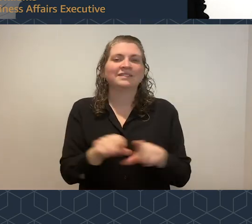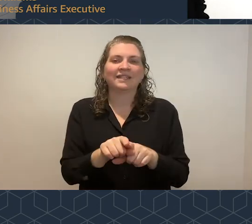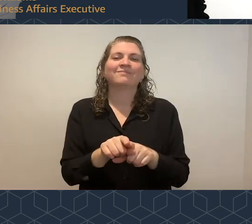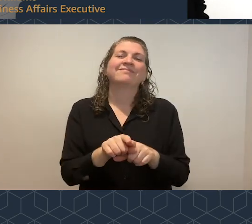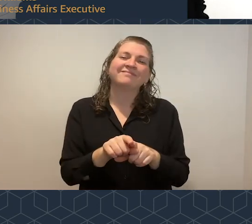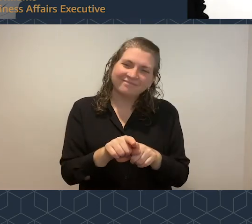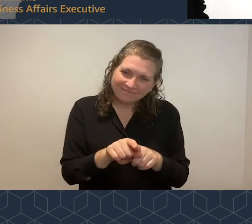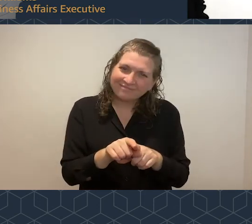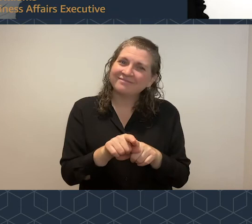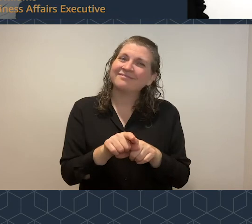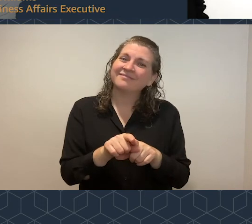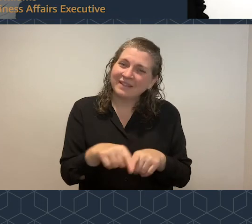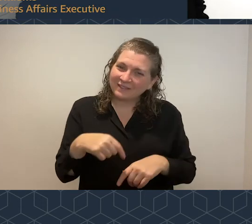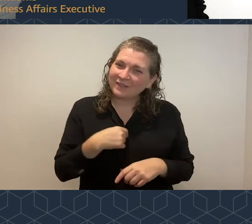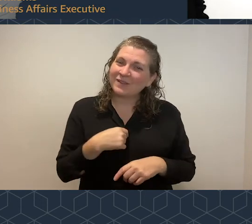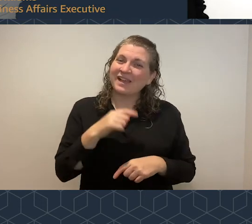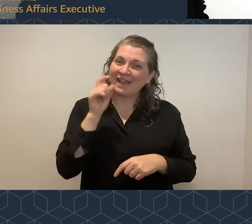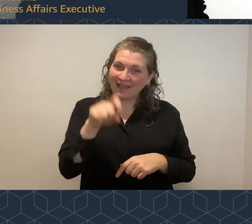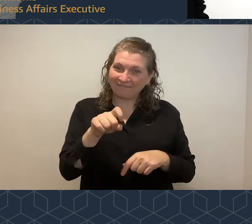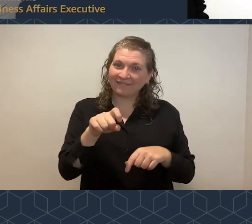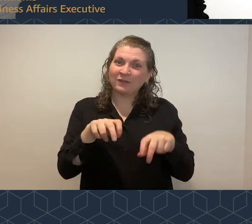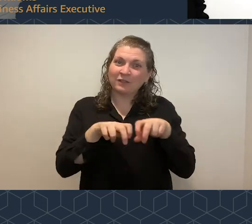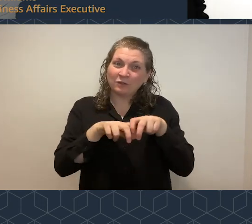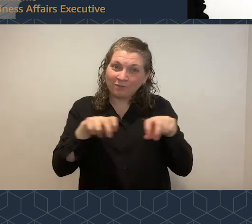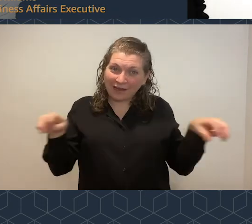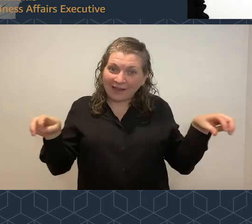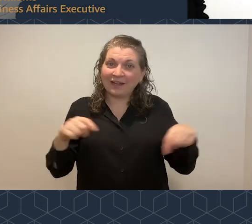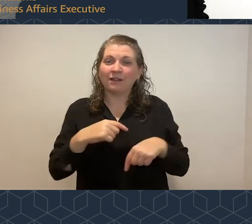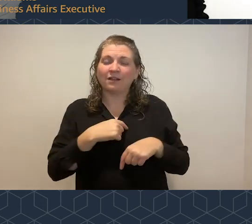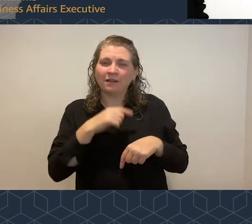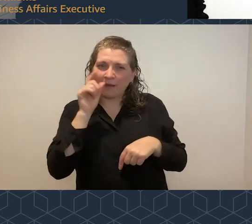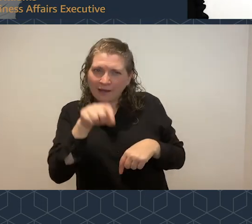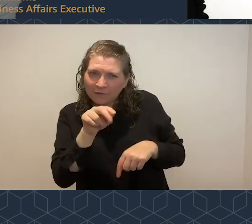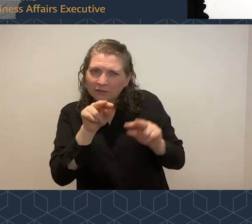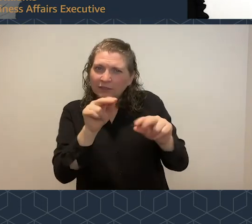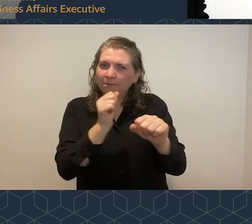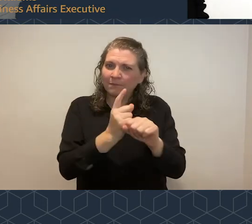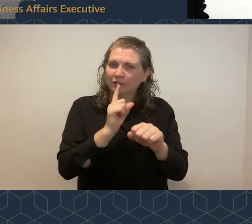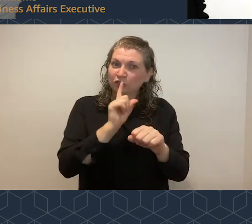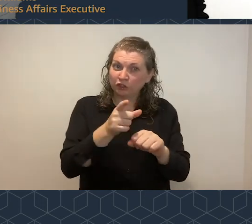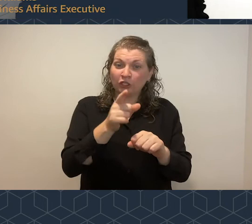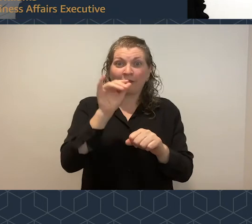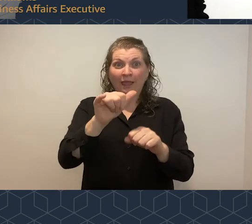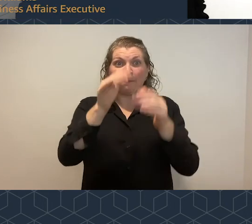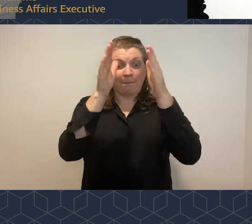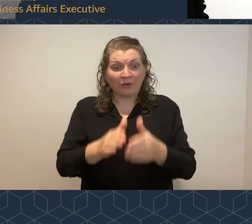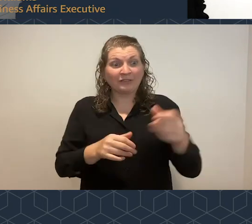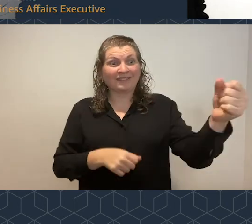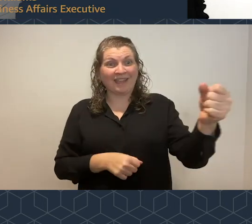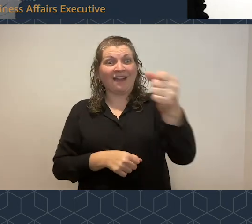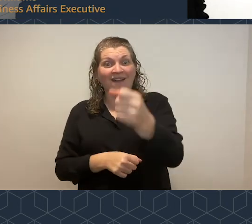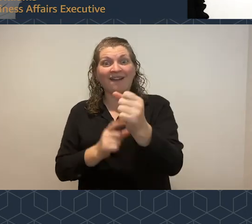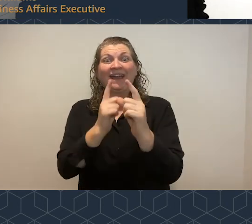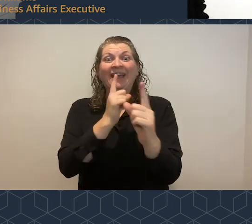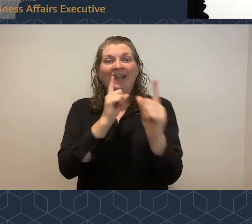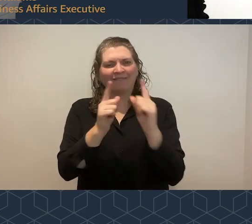talk to on the phone, which is usually the hiring manager, was right in bringing you in to interview. And I often feel like